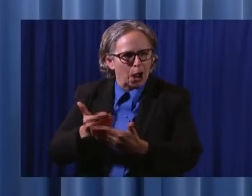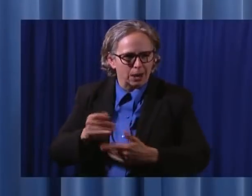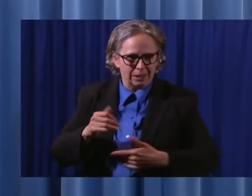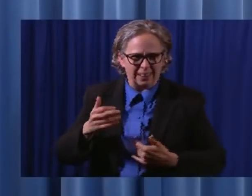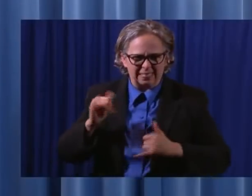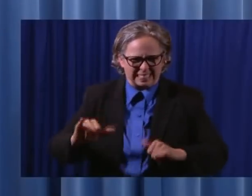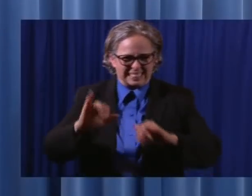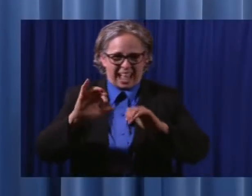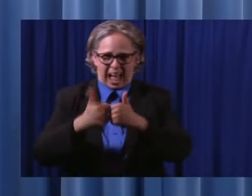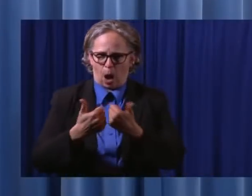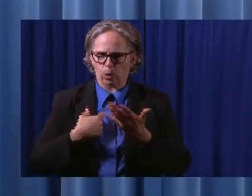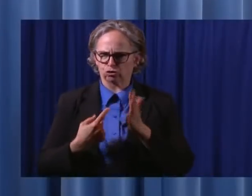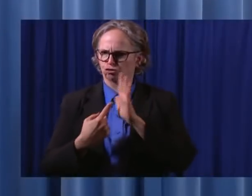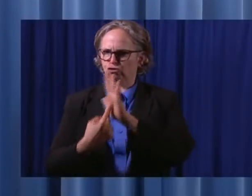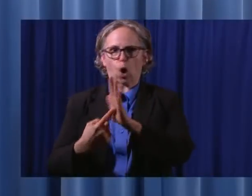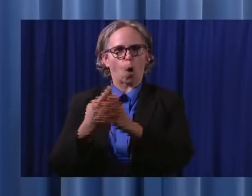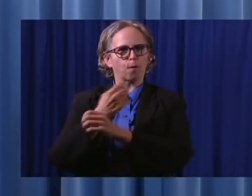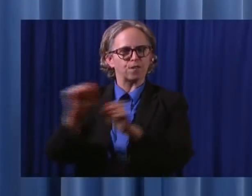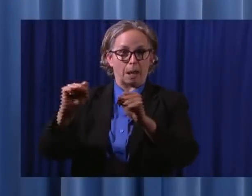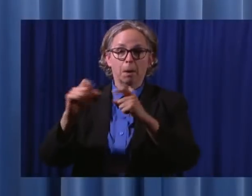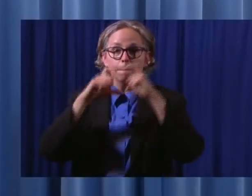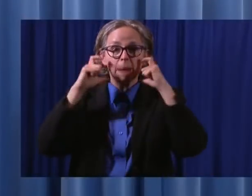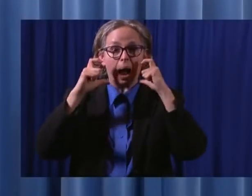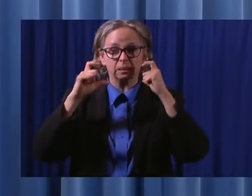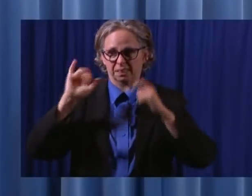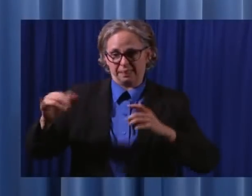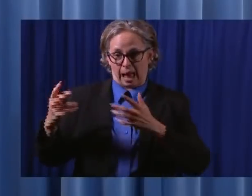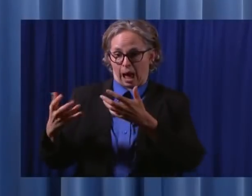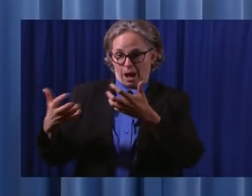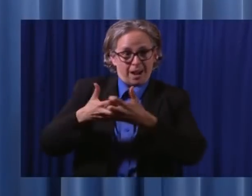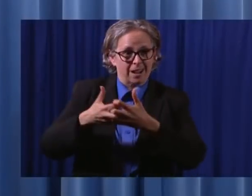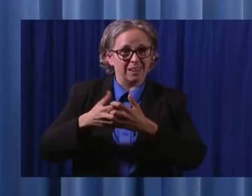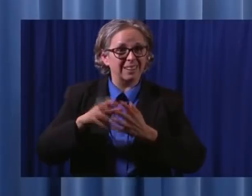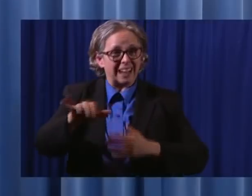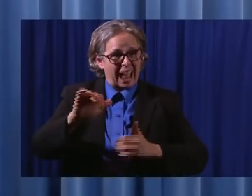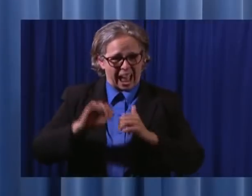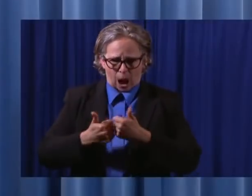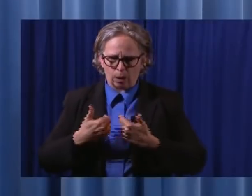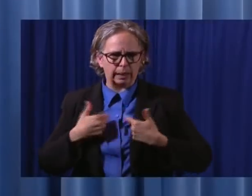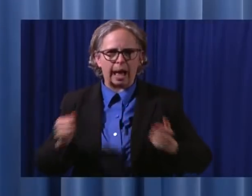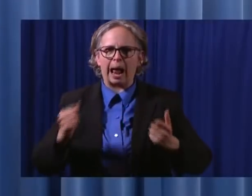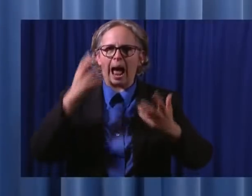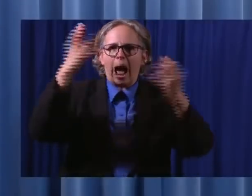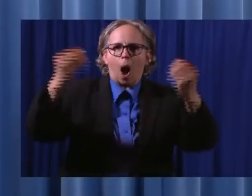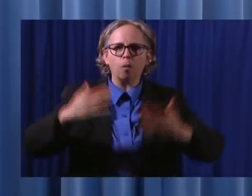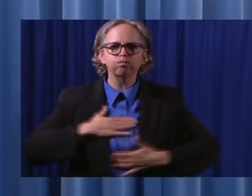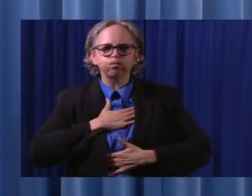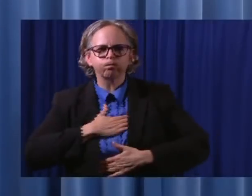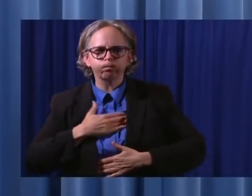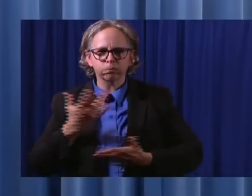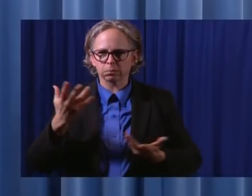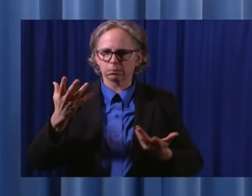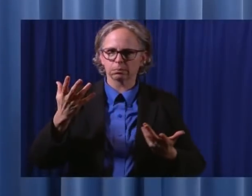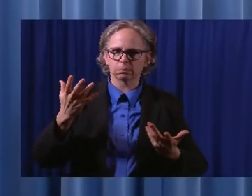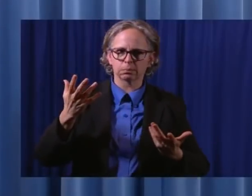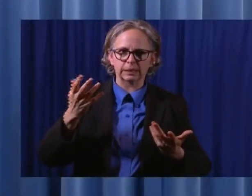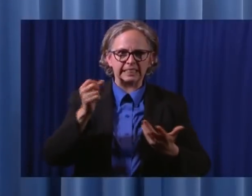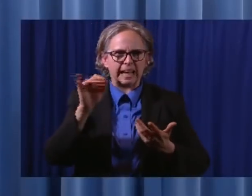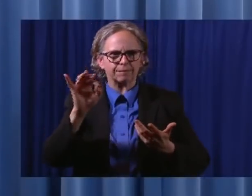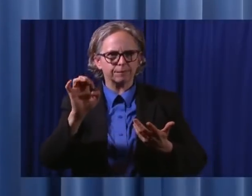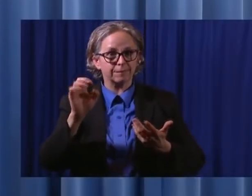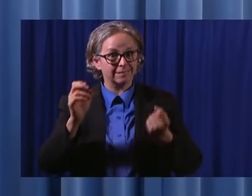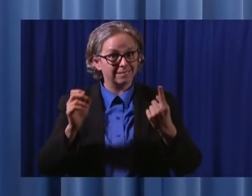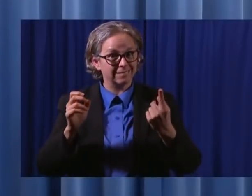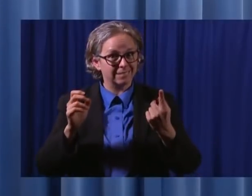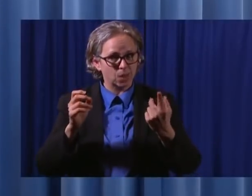freedom. It's the way to be able to live our lives, and that the consequence